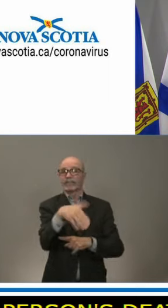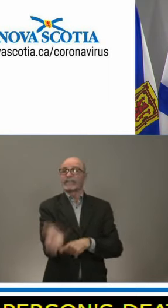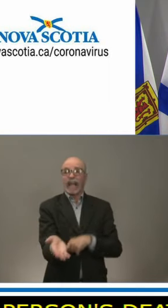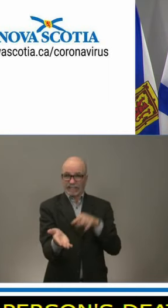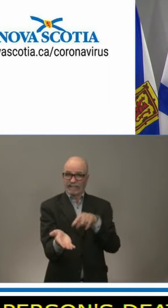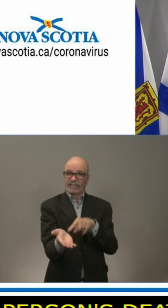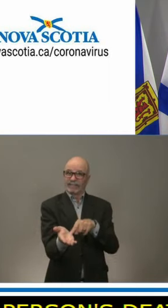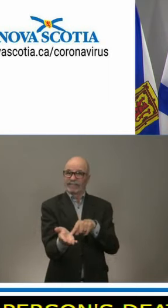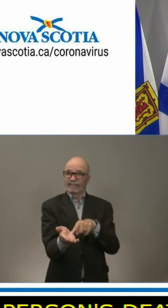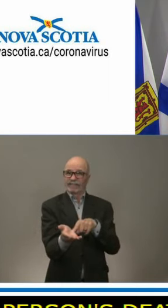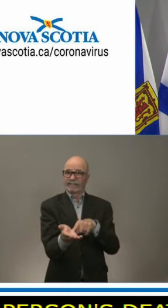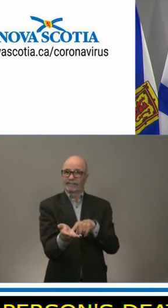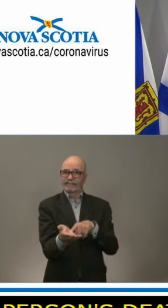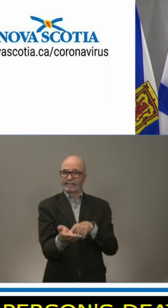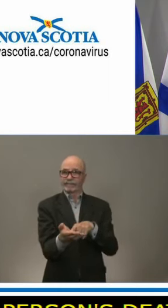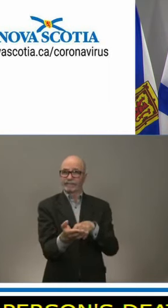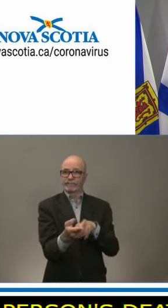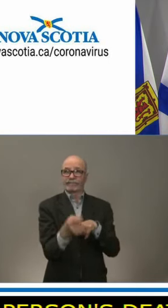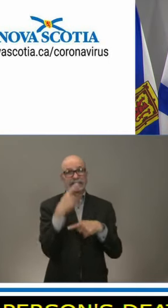exposure and